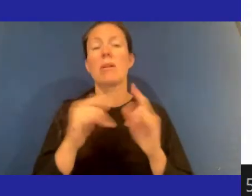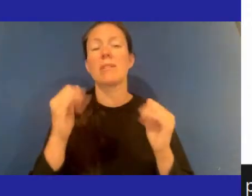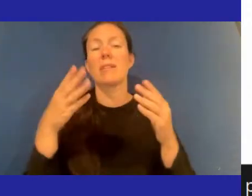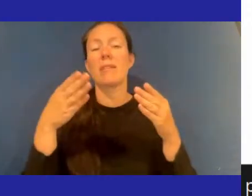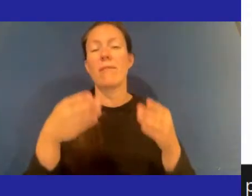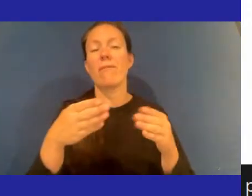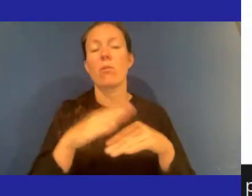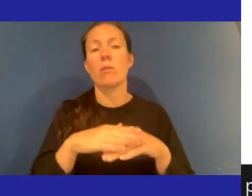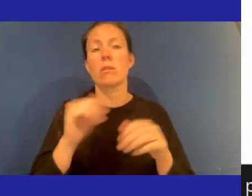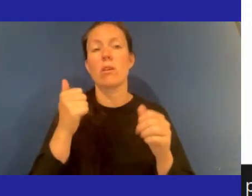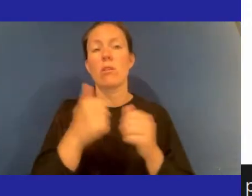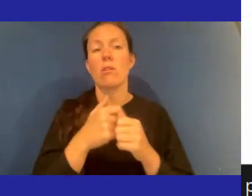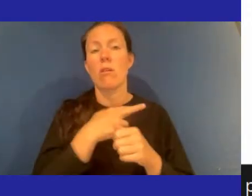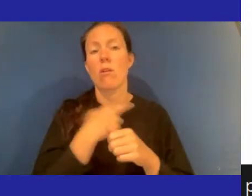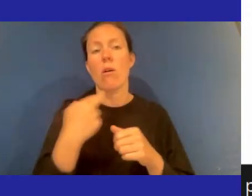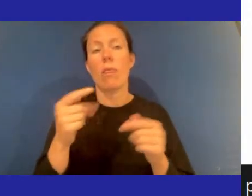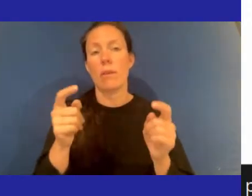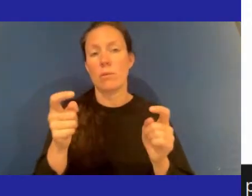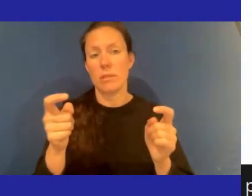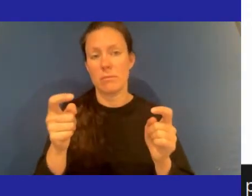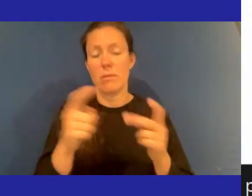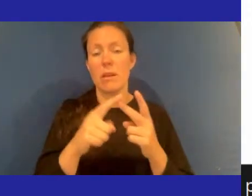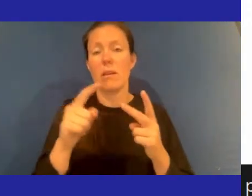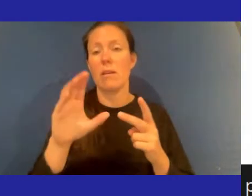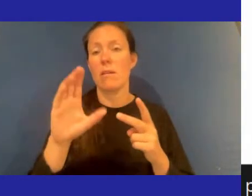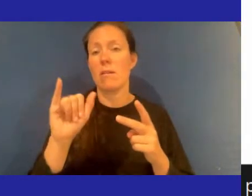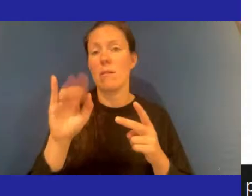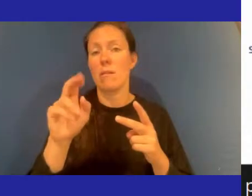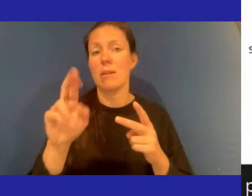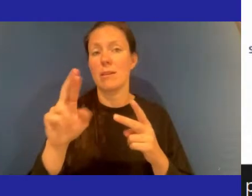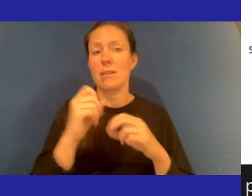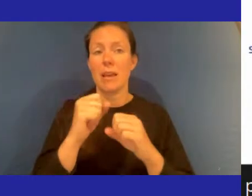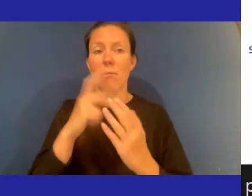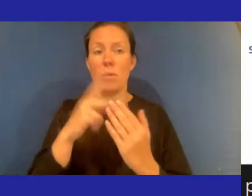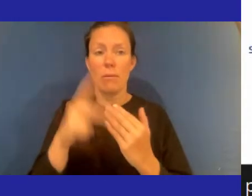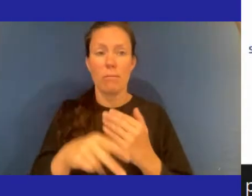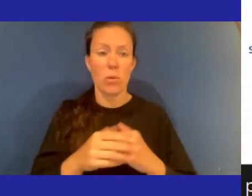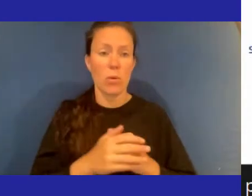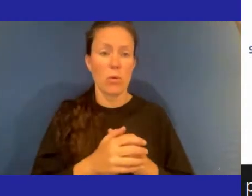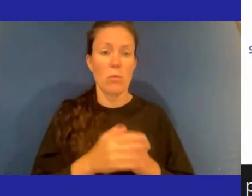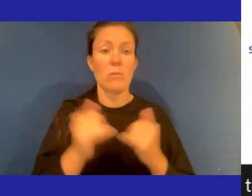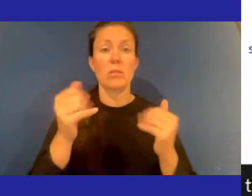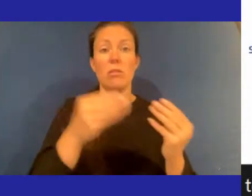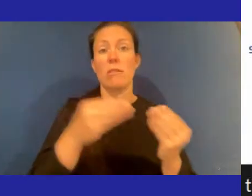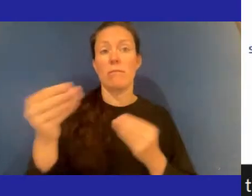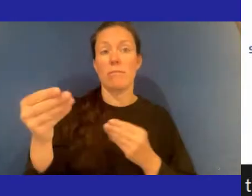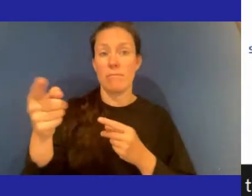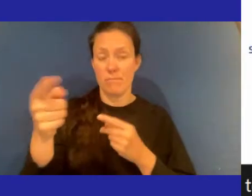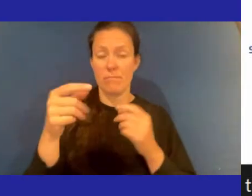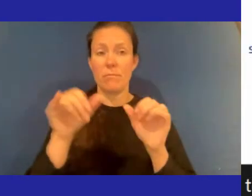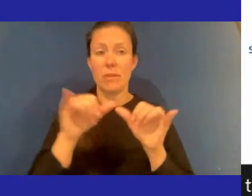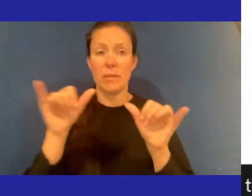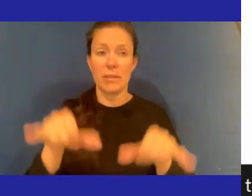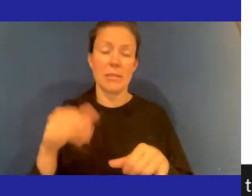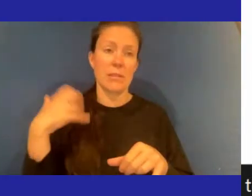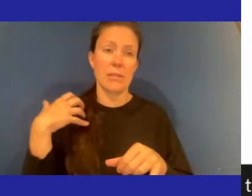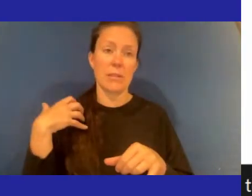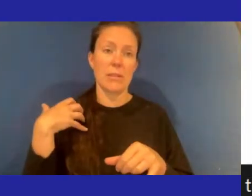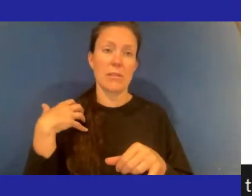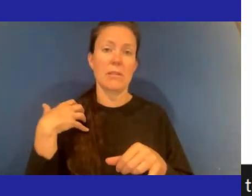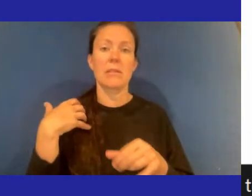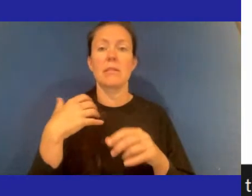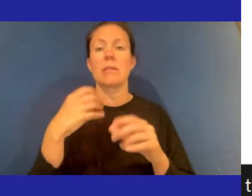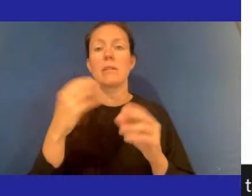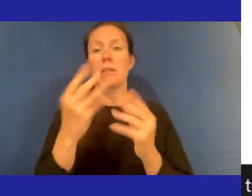our risk management and cybersecurity program, which I will turn over to our System Chief Information Security Officer,